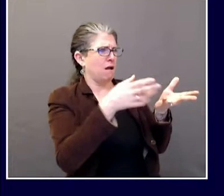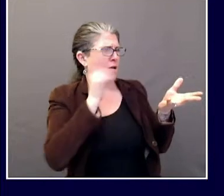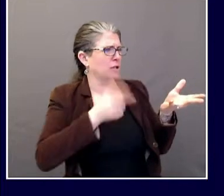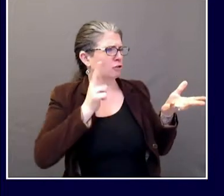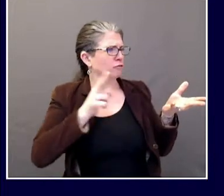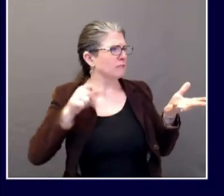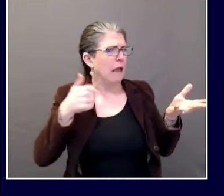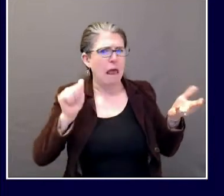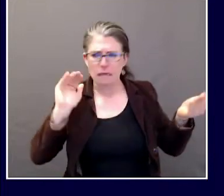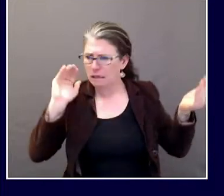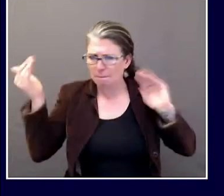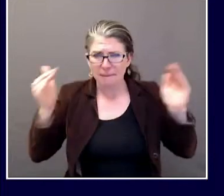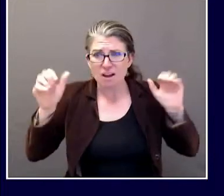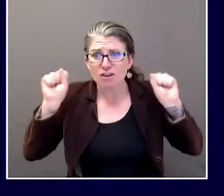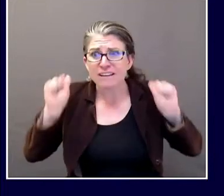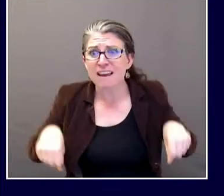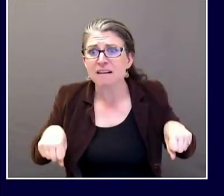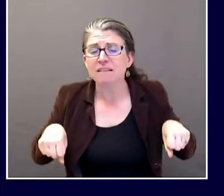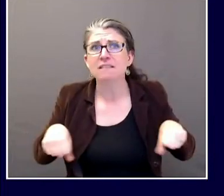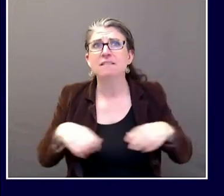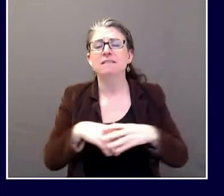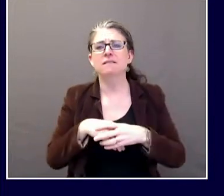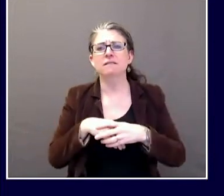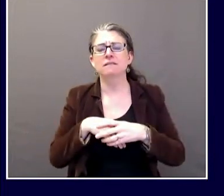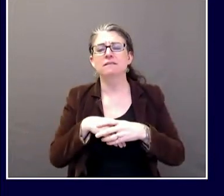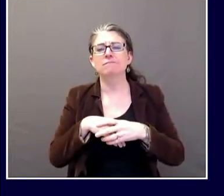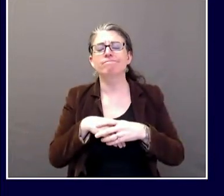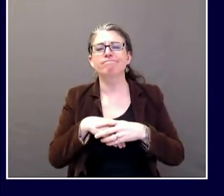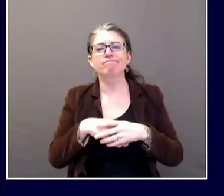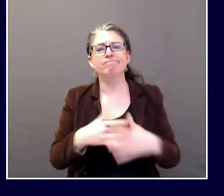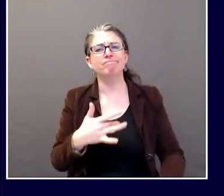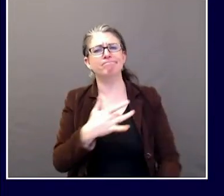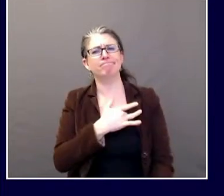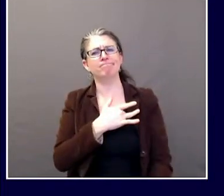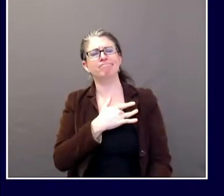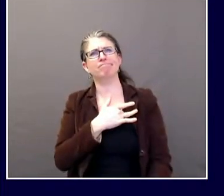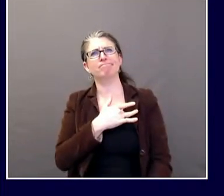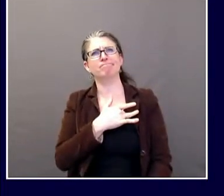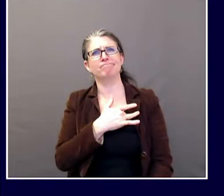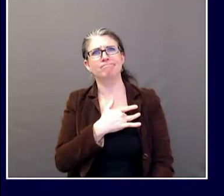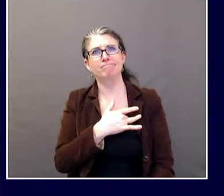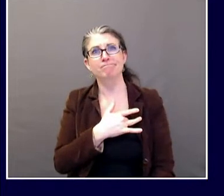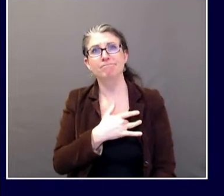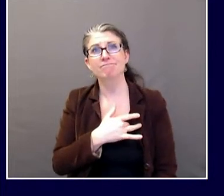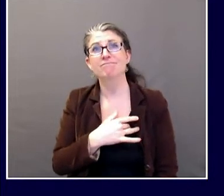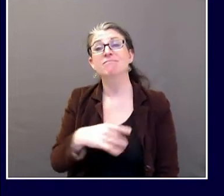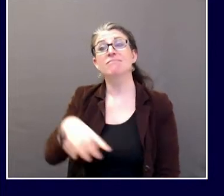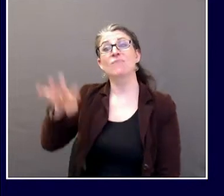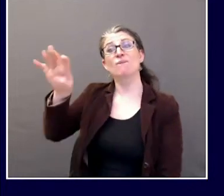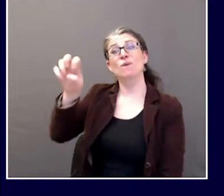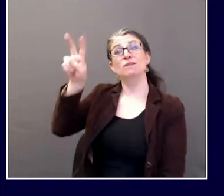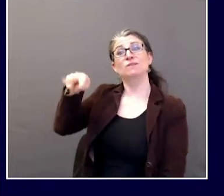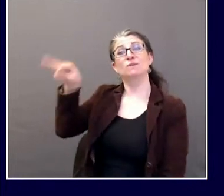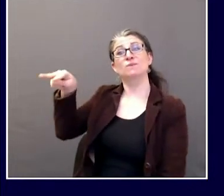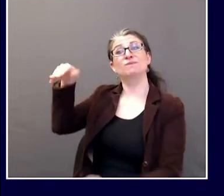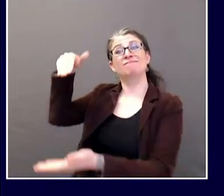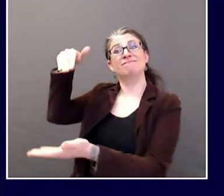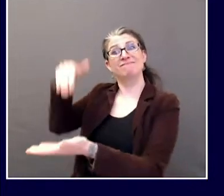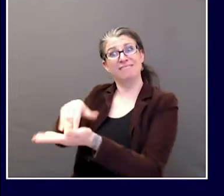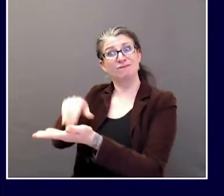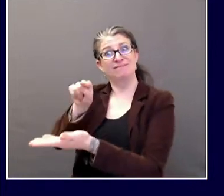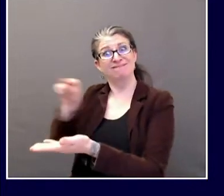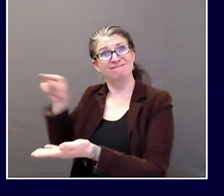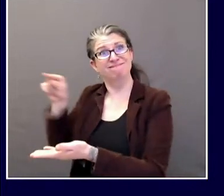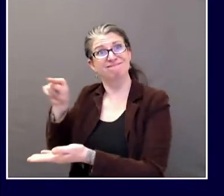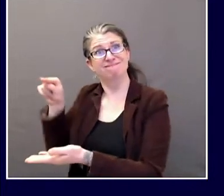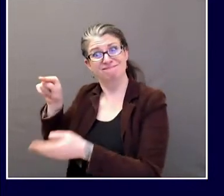now recorded more COVID-19 deaths than the number of American soldiers who were killed during World